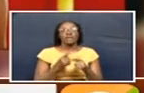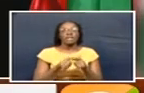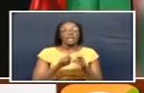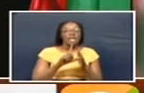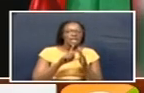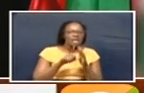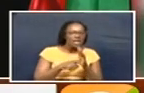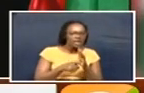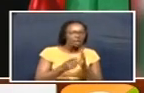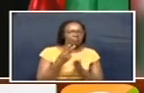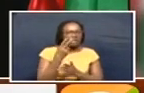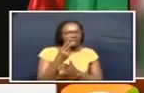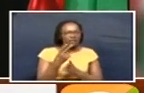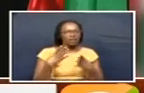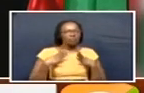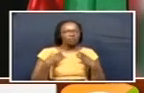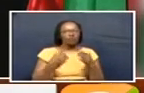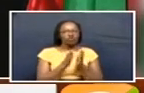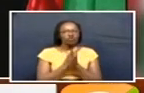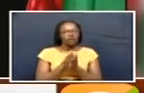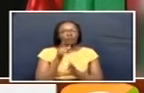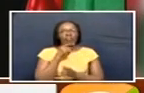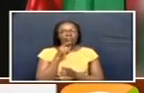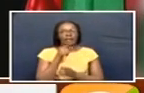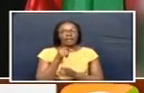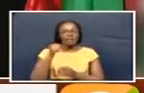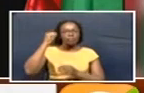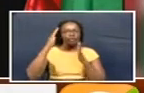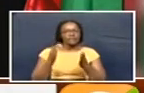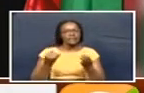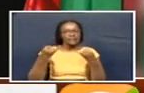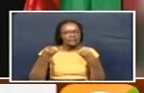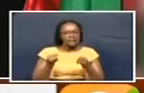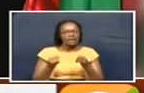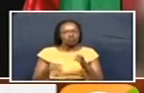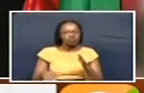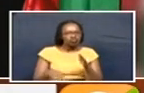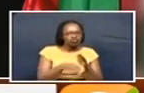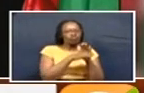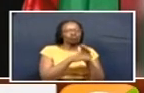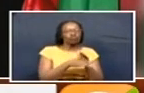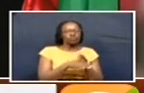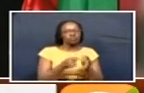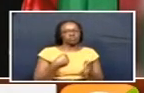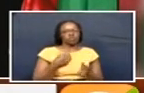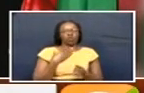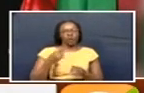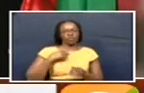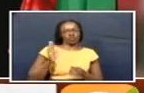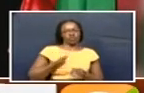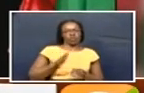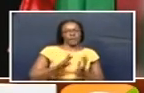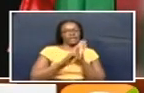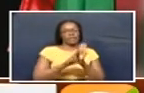was a narrative by the male politicians trying to box me into the women rep seat. That, oh, she's going to be running